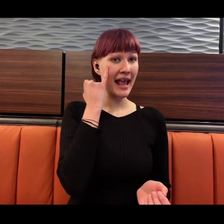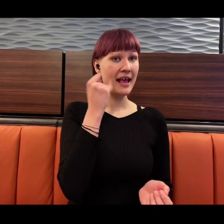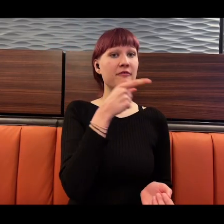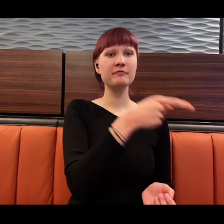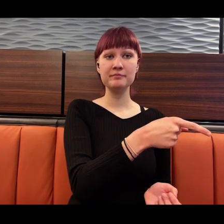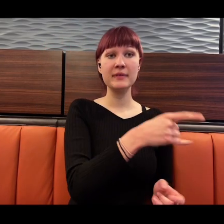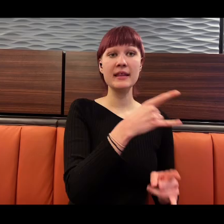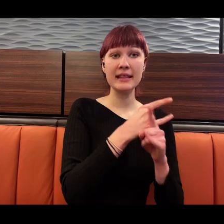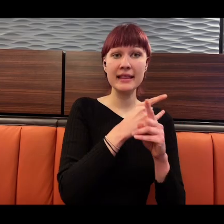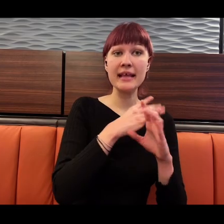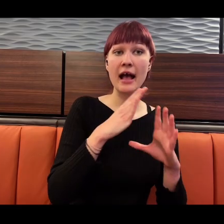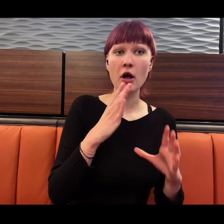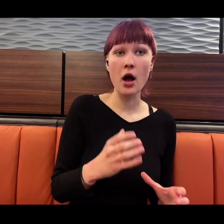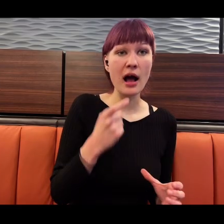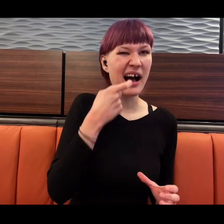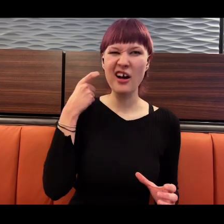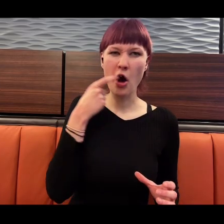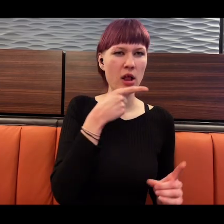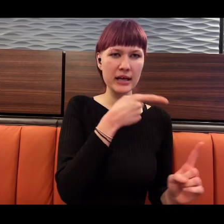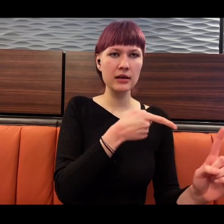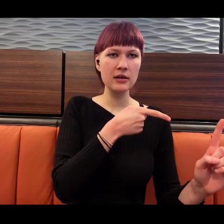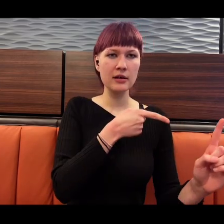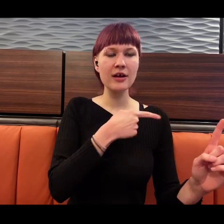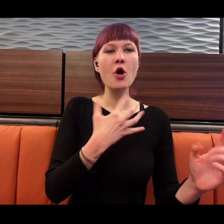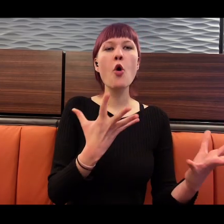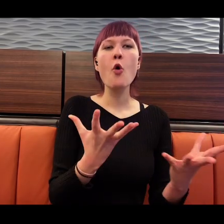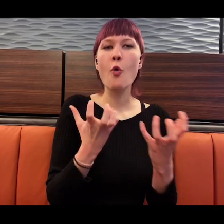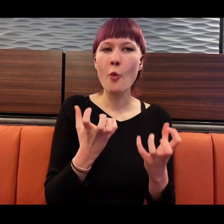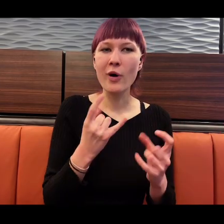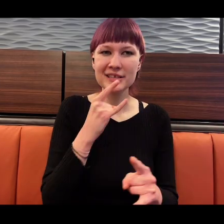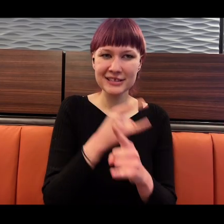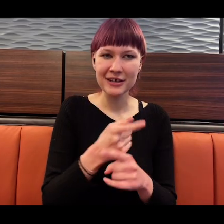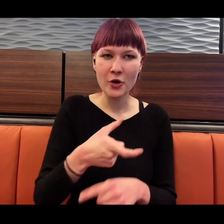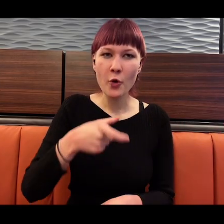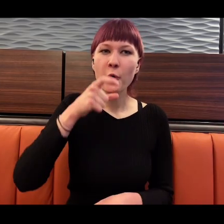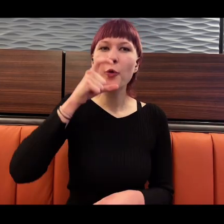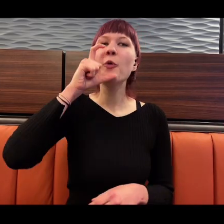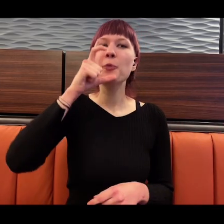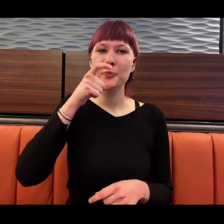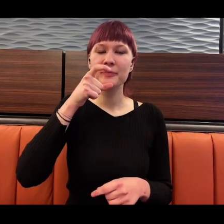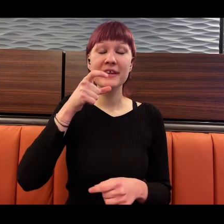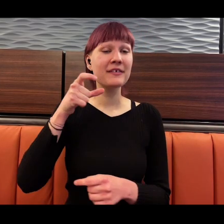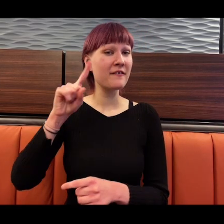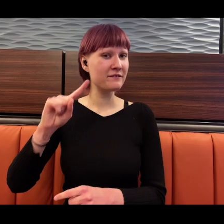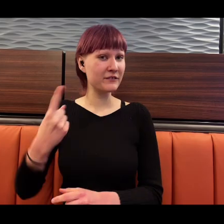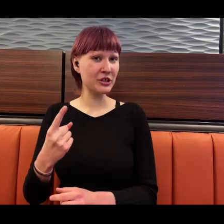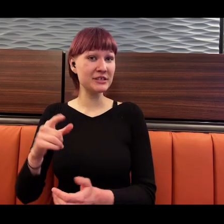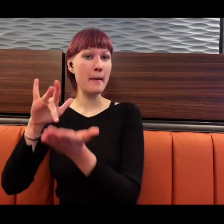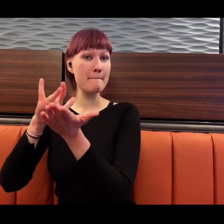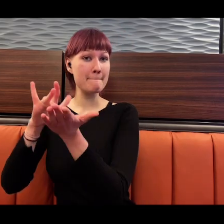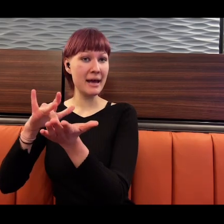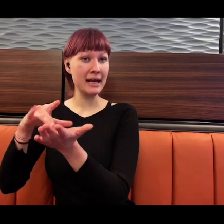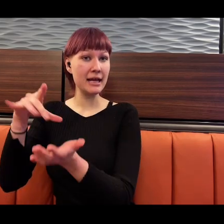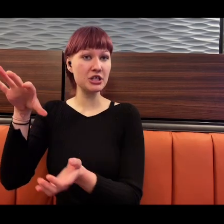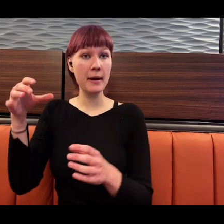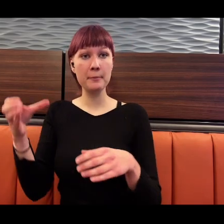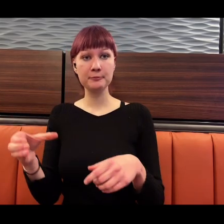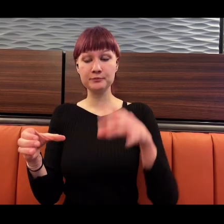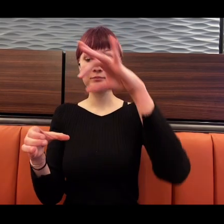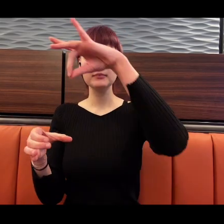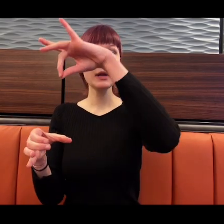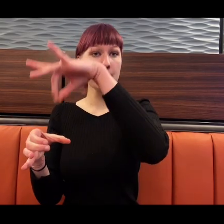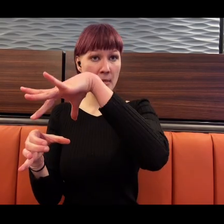alcohol so that every time the alcoholic drinks alcohol, they become sick. So eventually